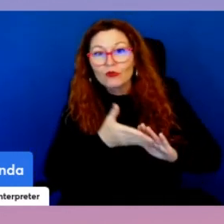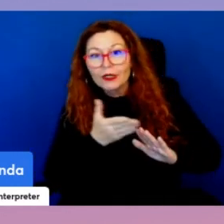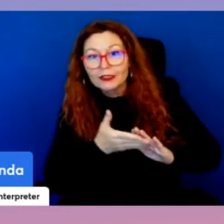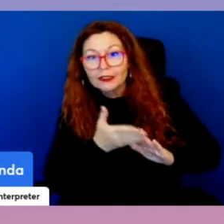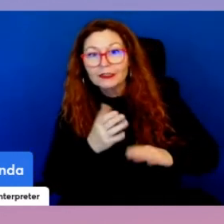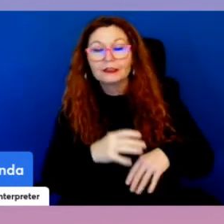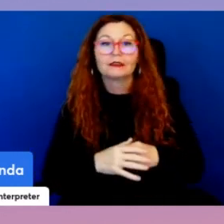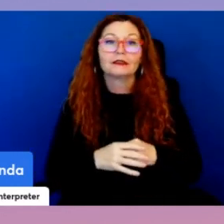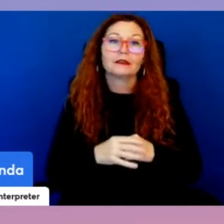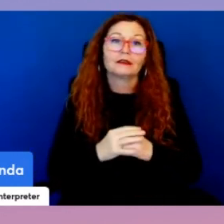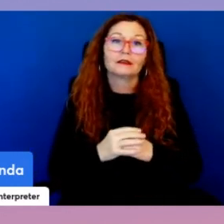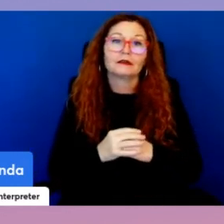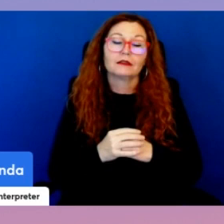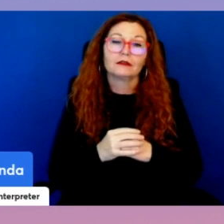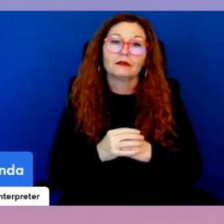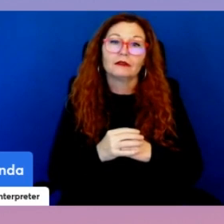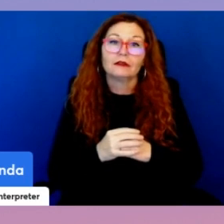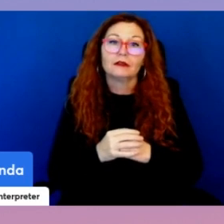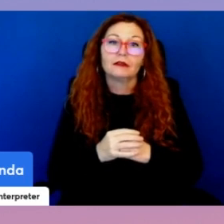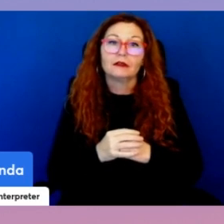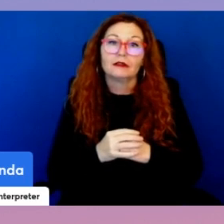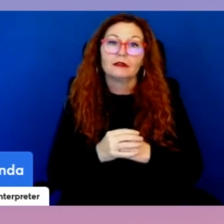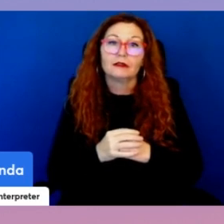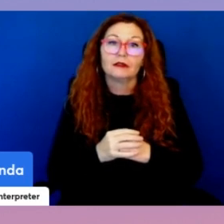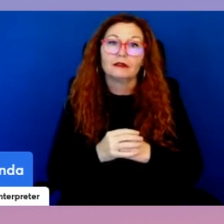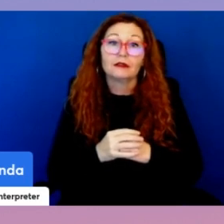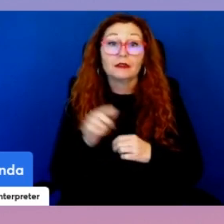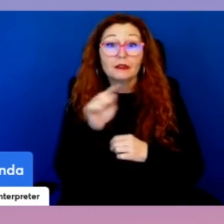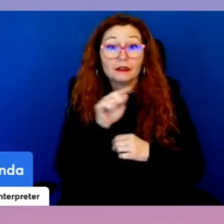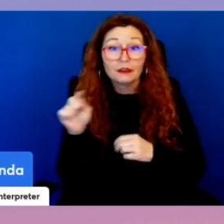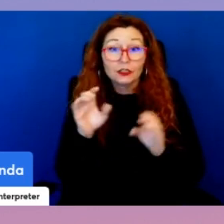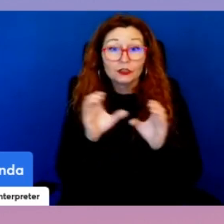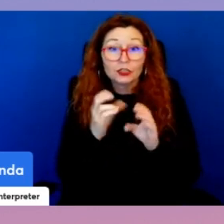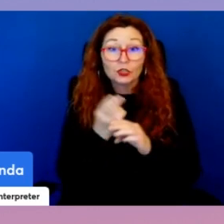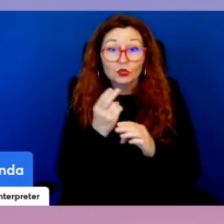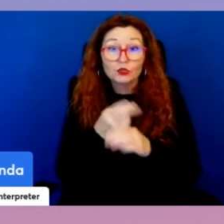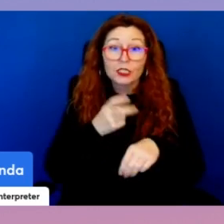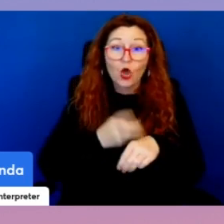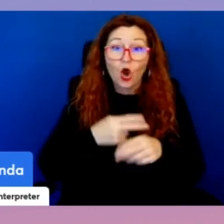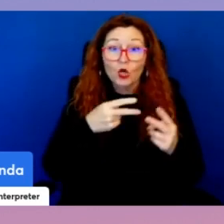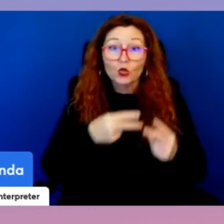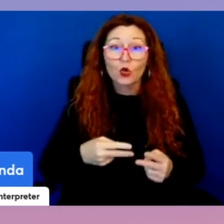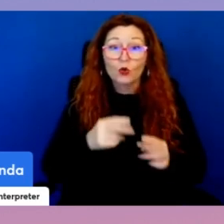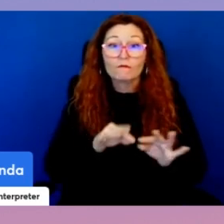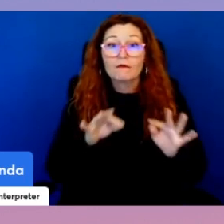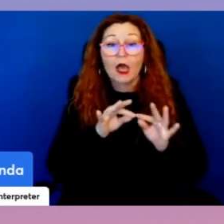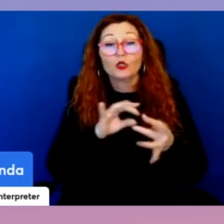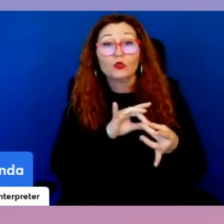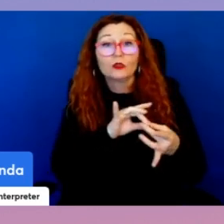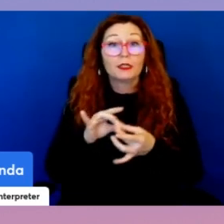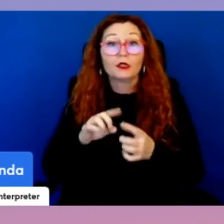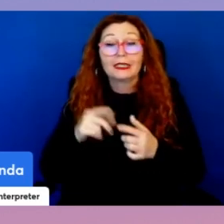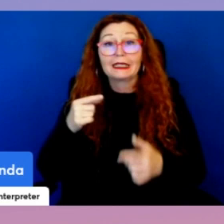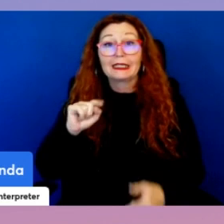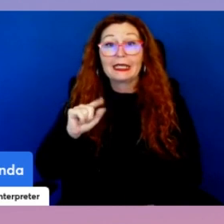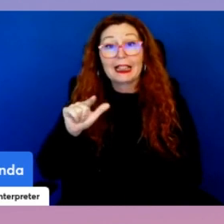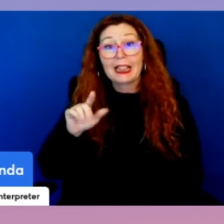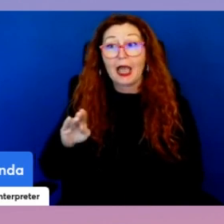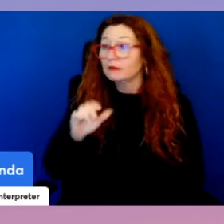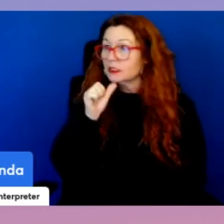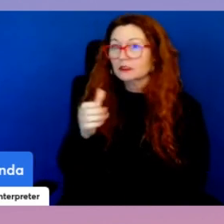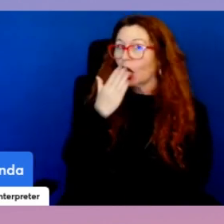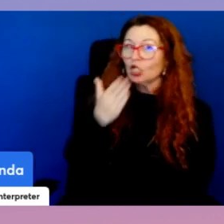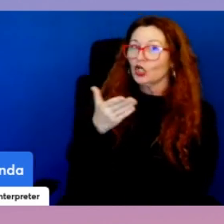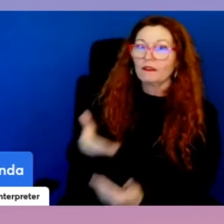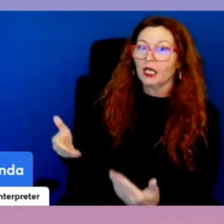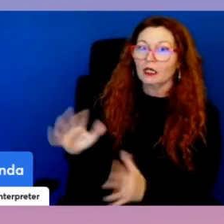here we go. You can see that MongoDB credentials using hard-coded values that appear in GitLab, which is not a good thing. Basically, these